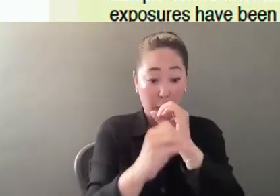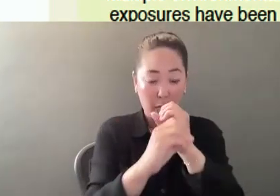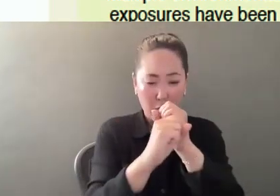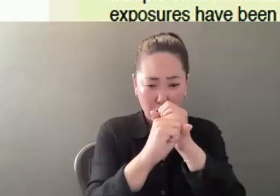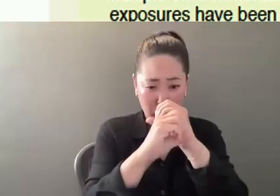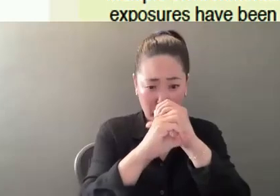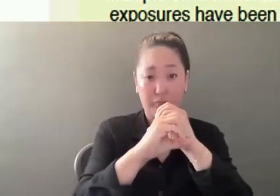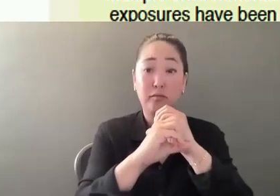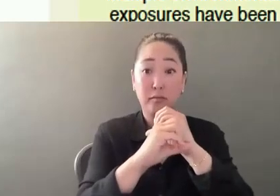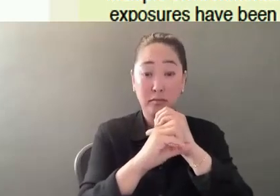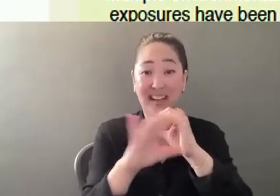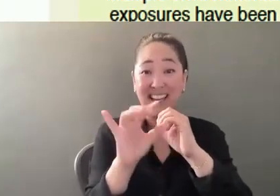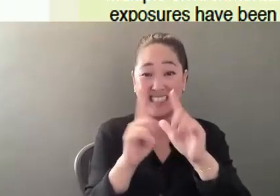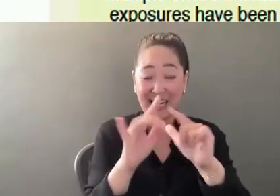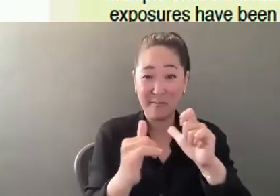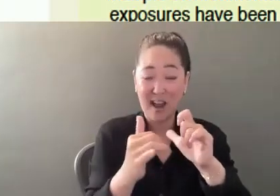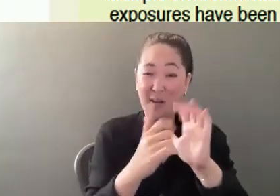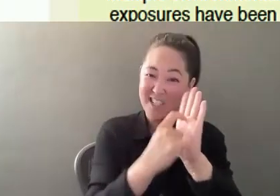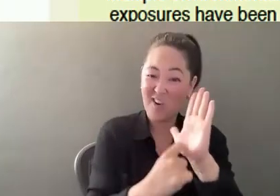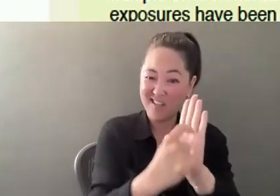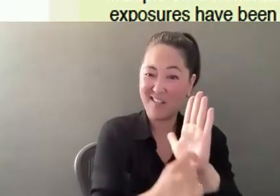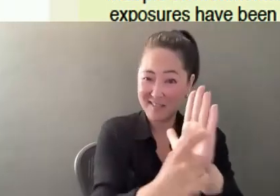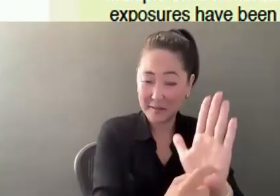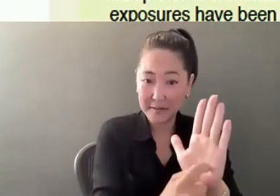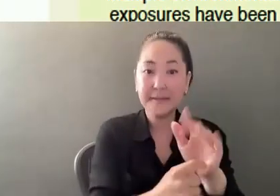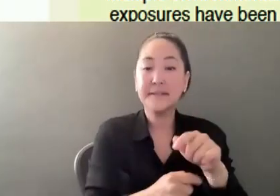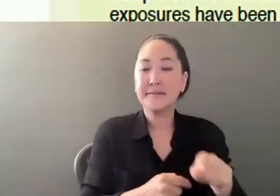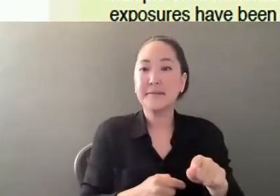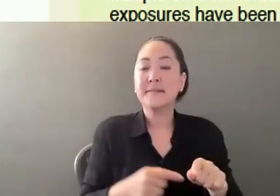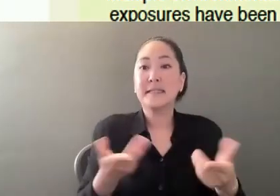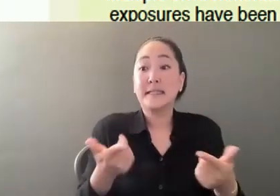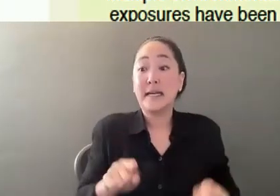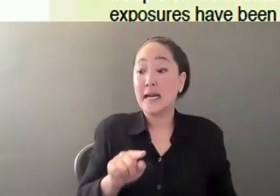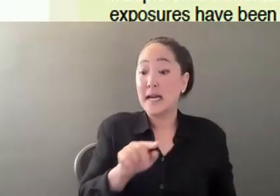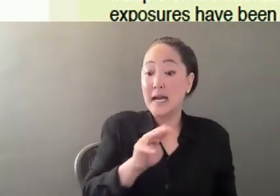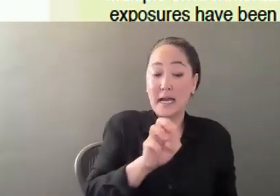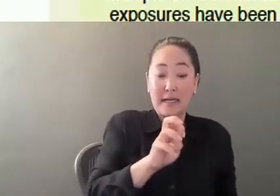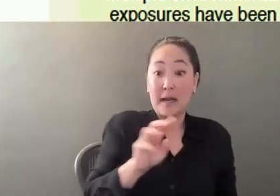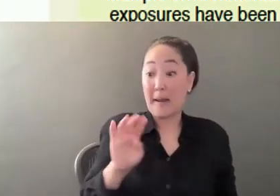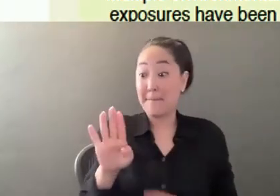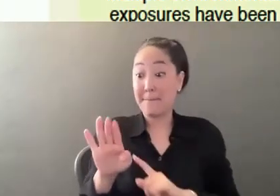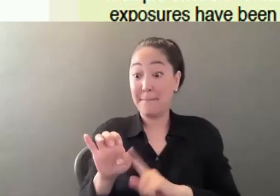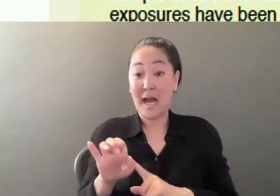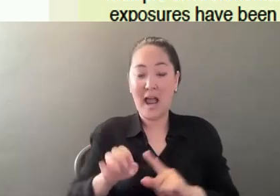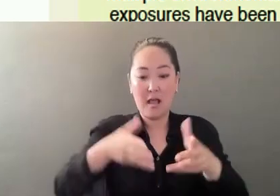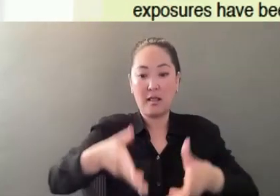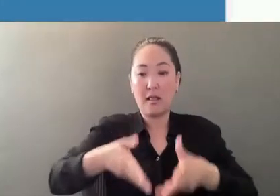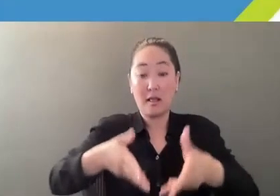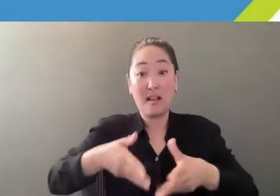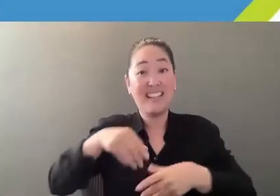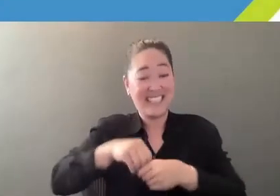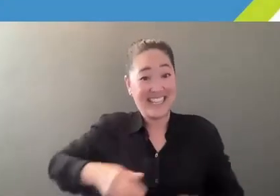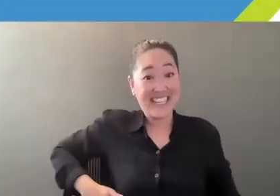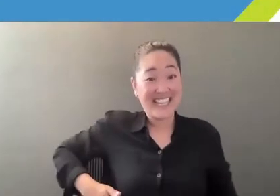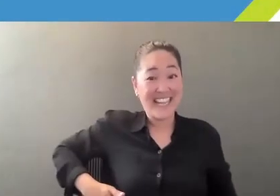that leads to an inability for the bile to get out to where it needs to be. So the bile hangs around in the liver. Bile's a detergent. Detergents are